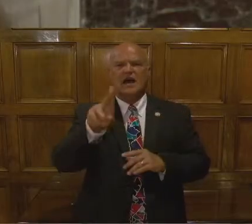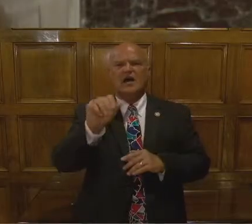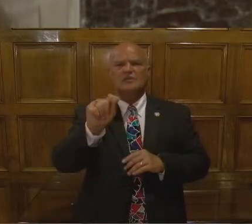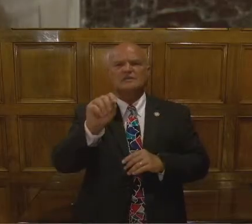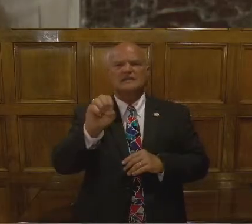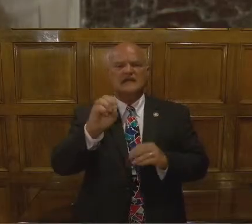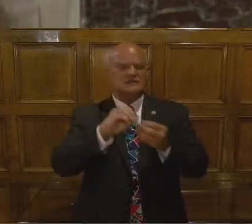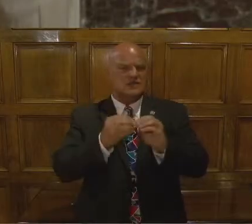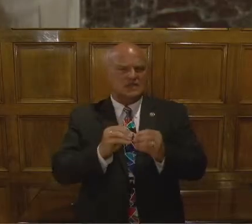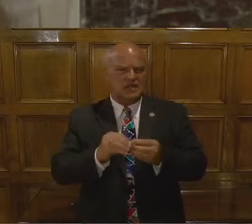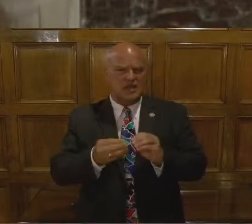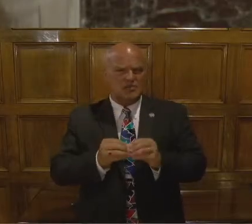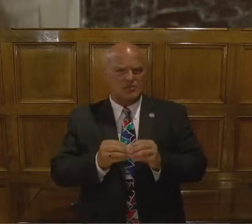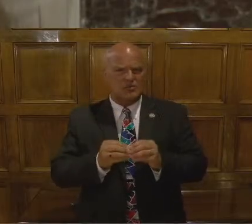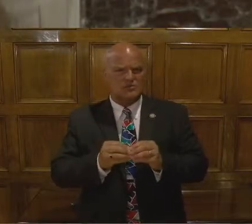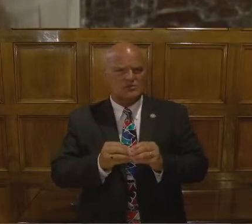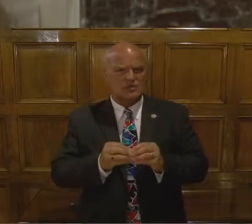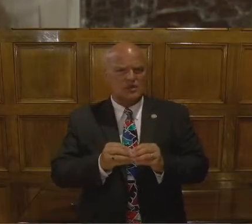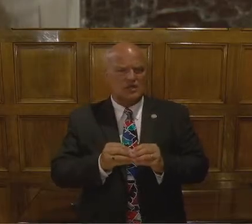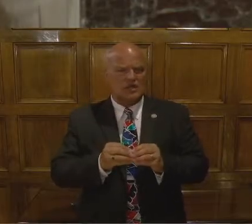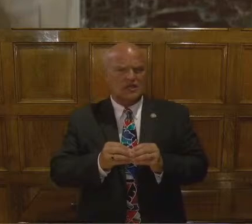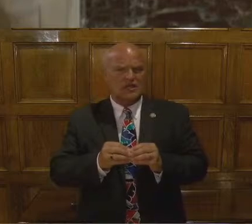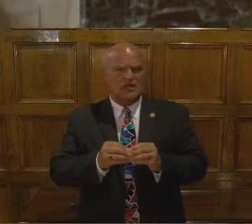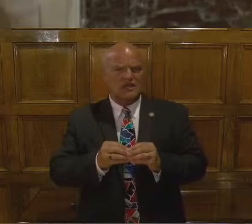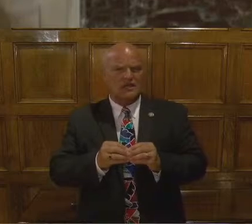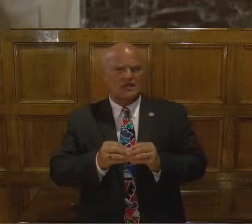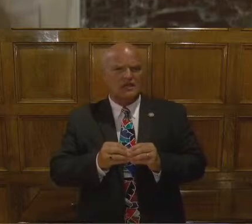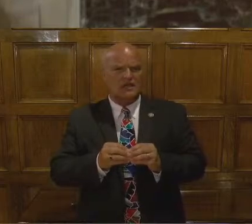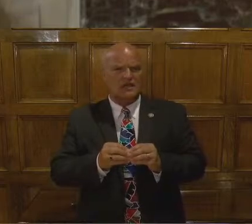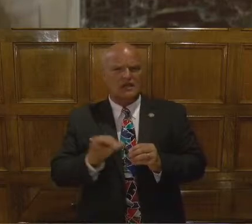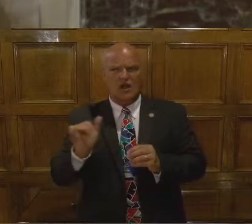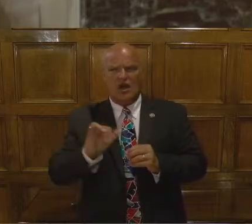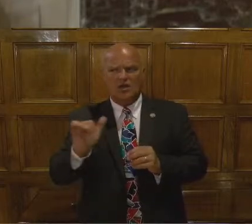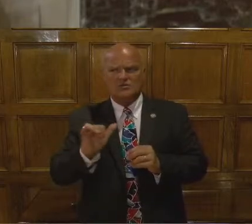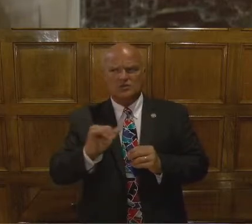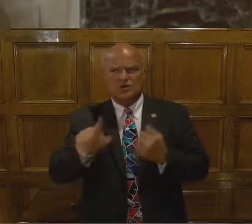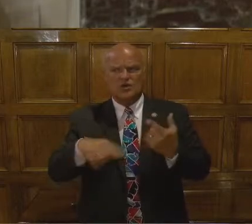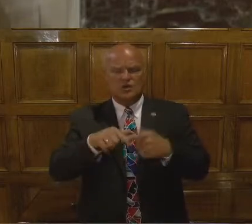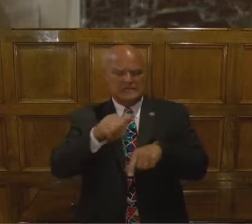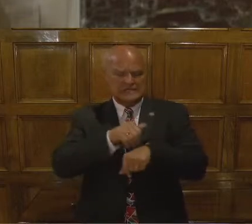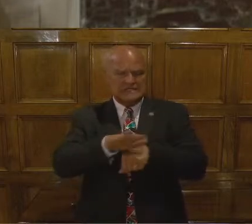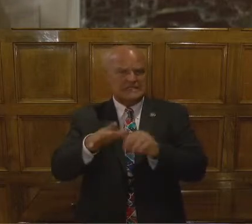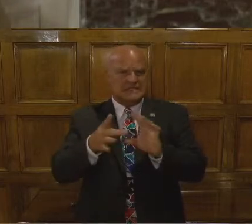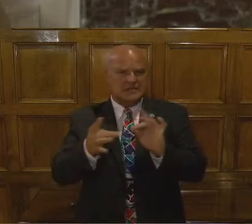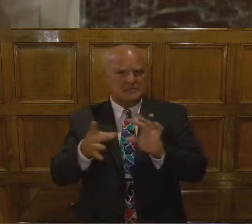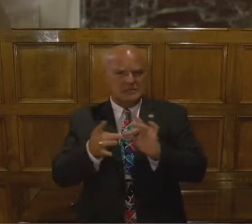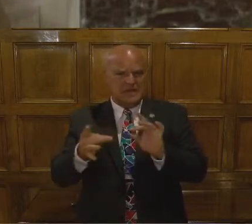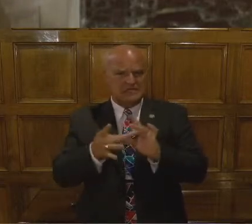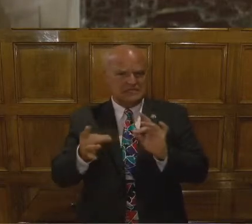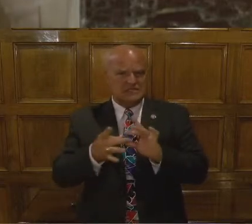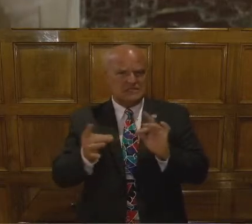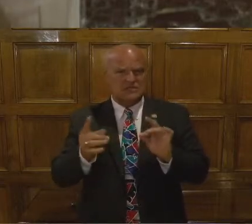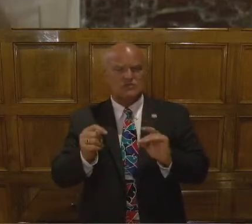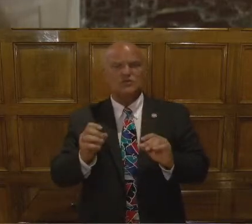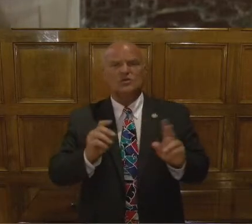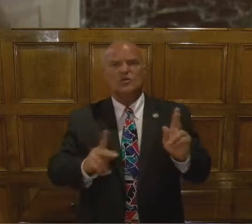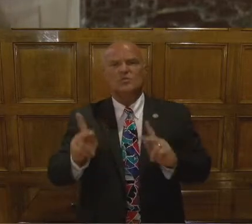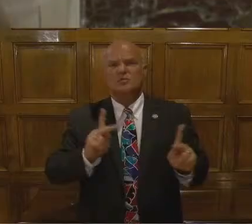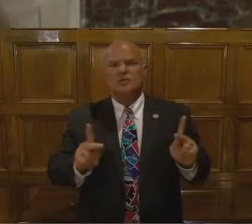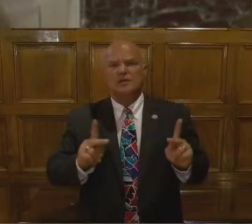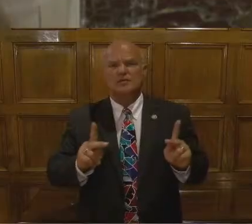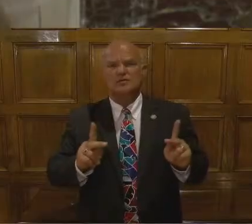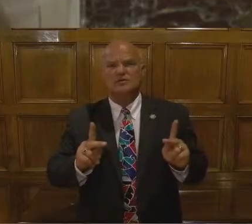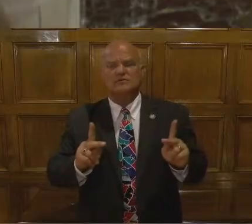numbers, and are you concerned that sends a message that that this is not an urgent